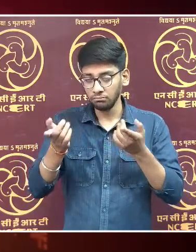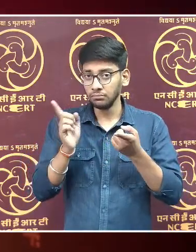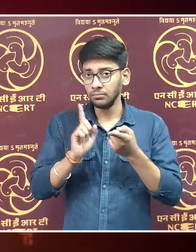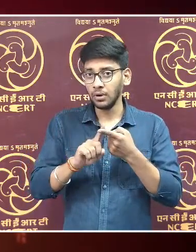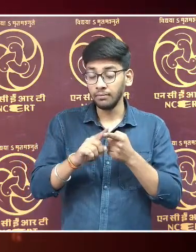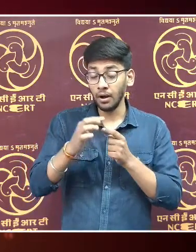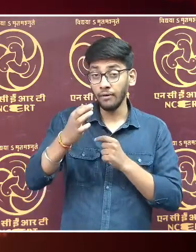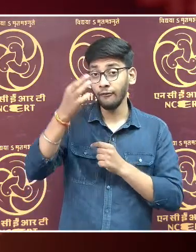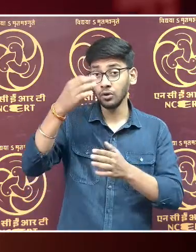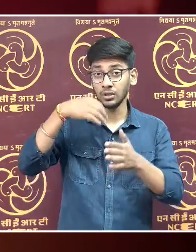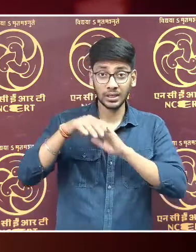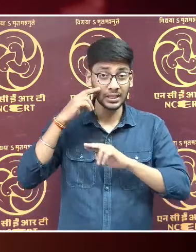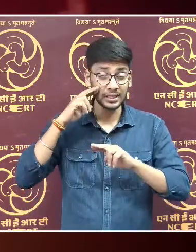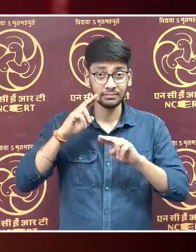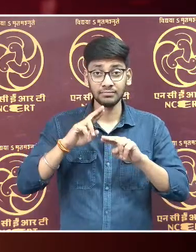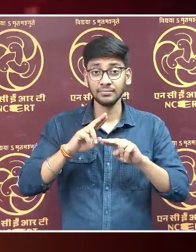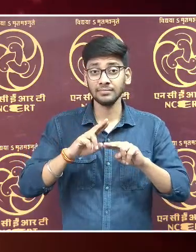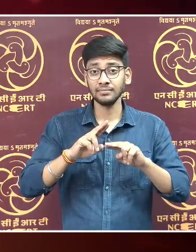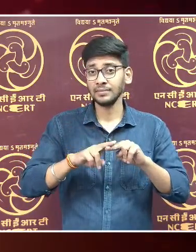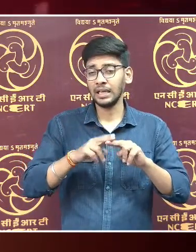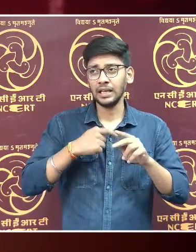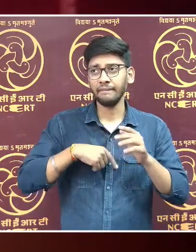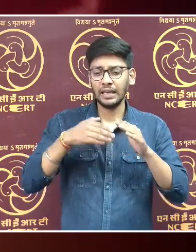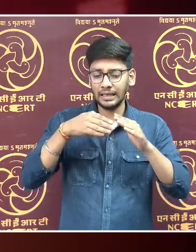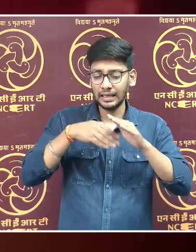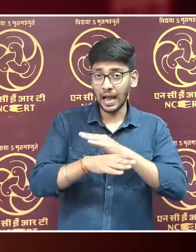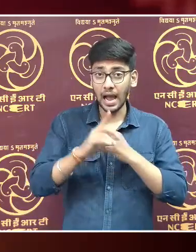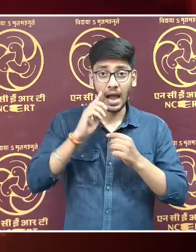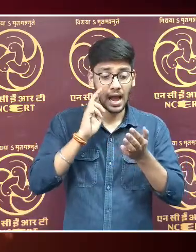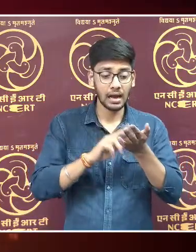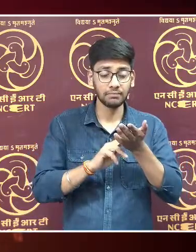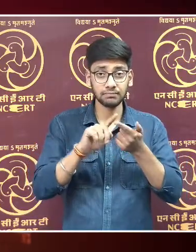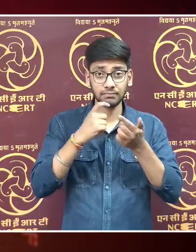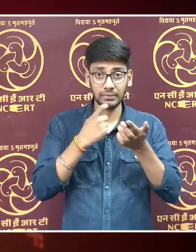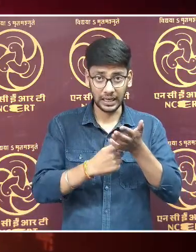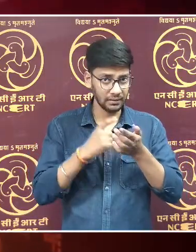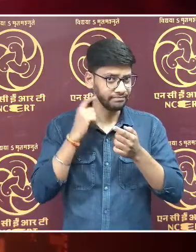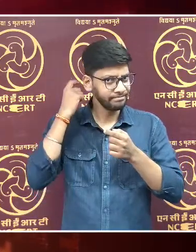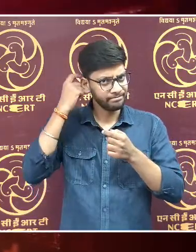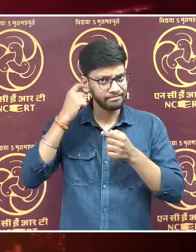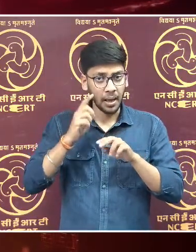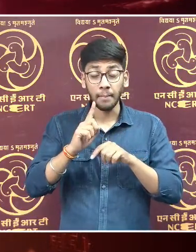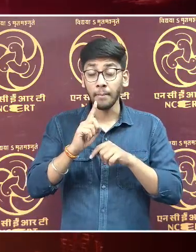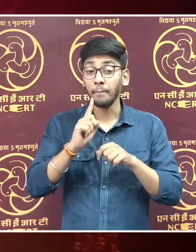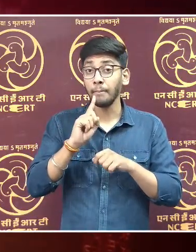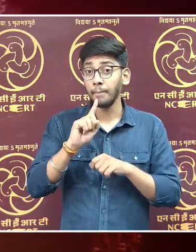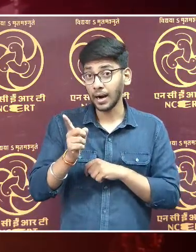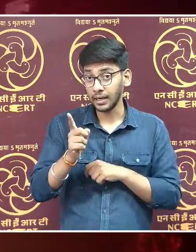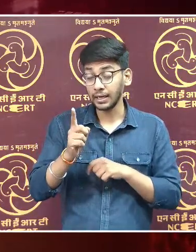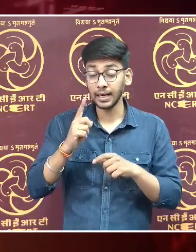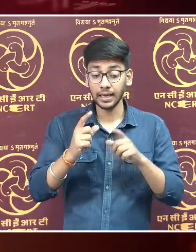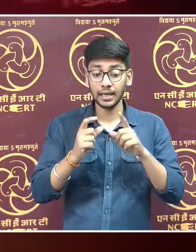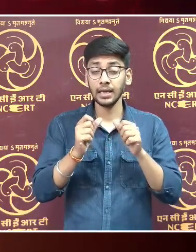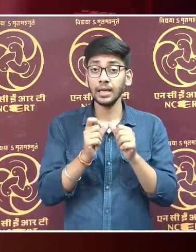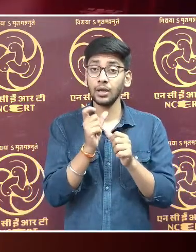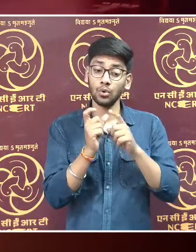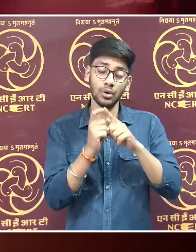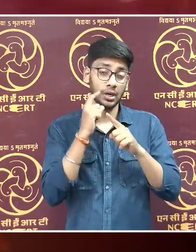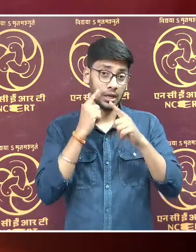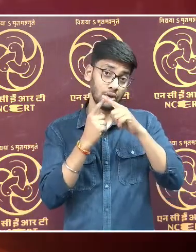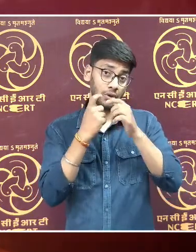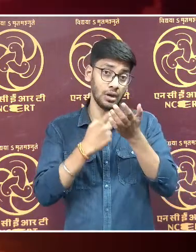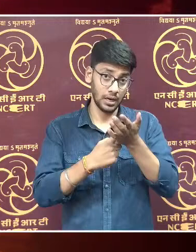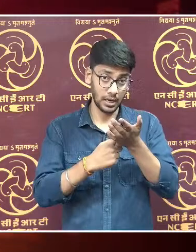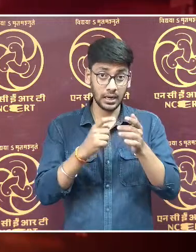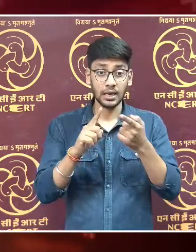as I told you, till our inner ear we can hear the sound. Okay, but the auditory nerve is the one which helps us to make it